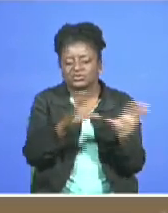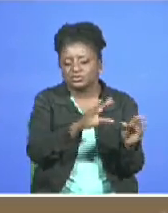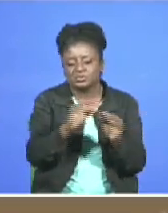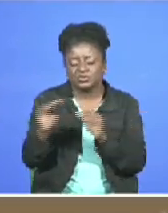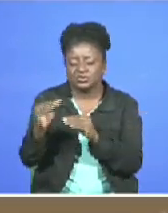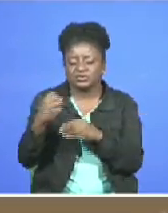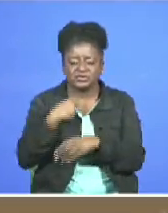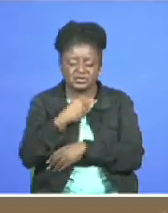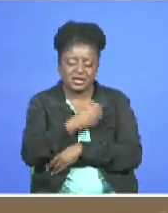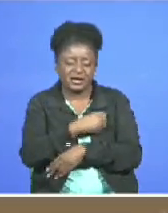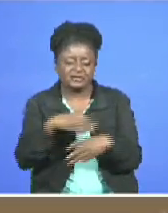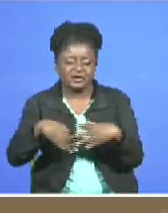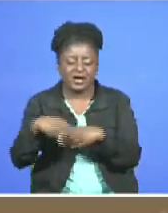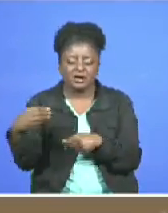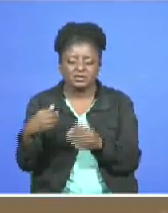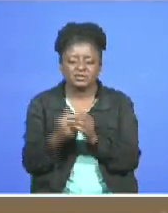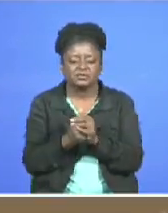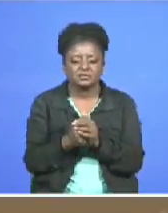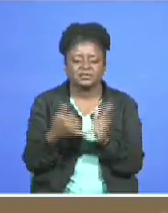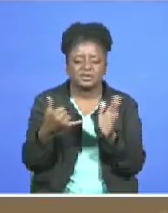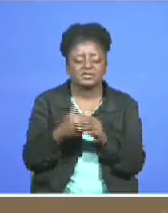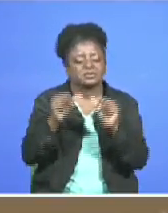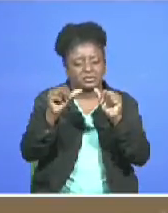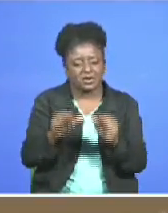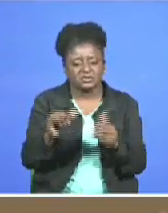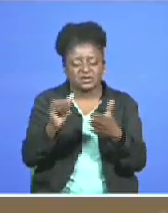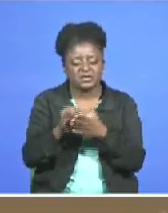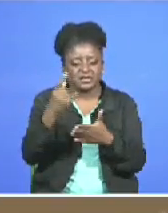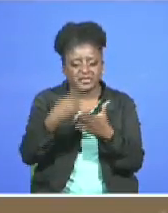It was likely that that was going to be the location.